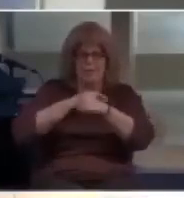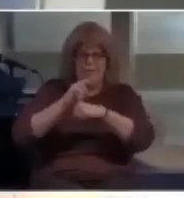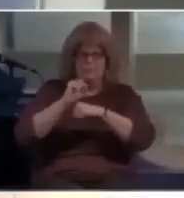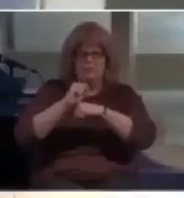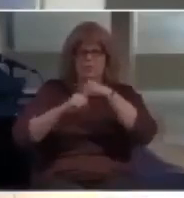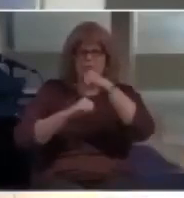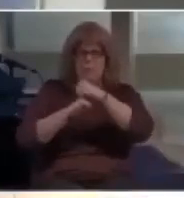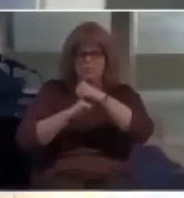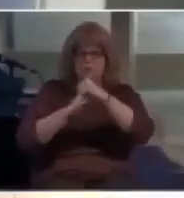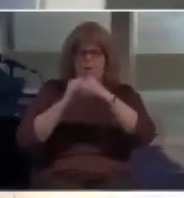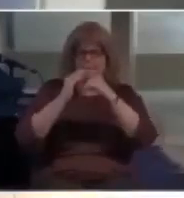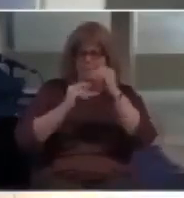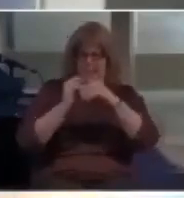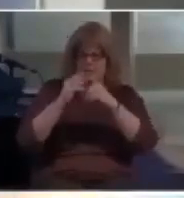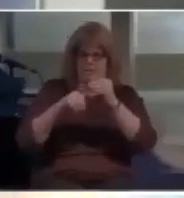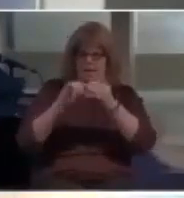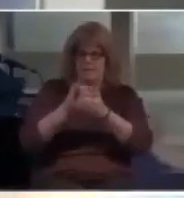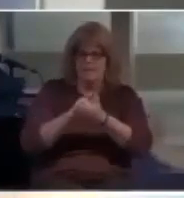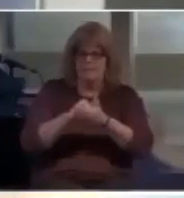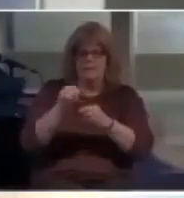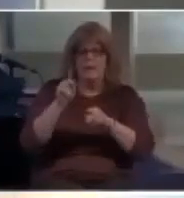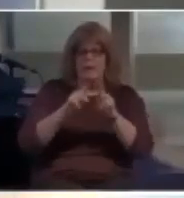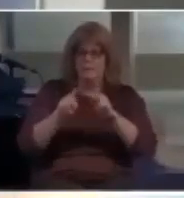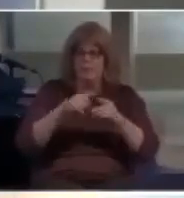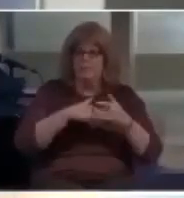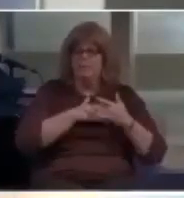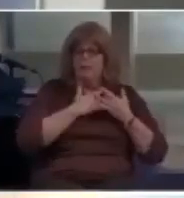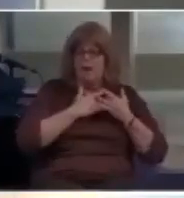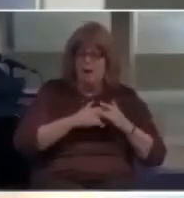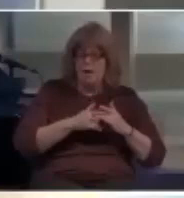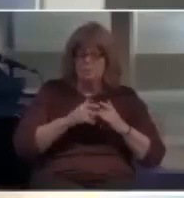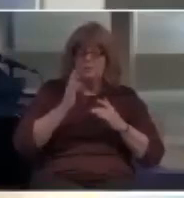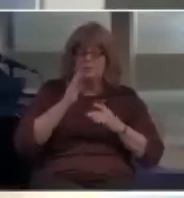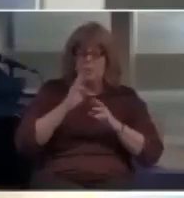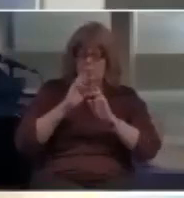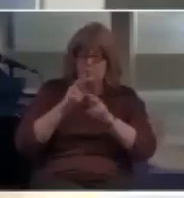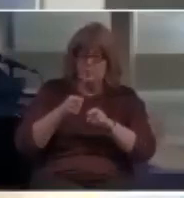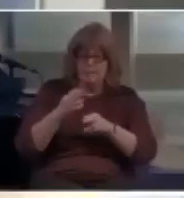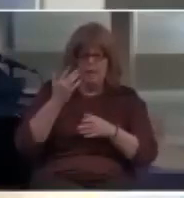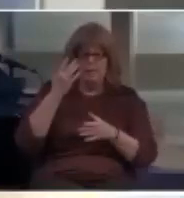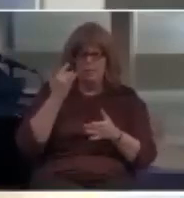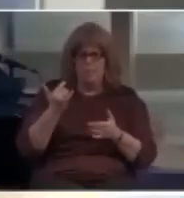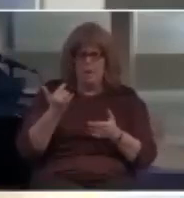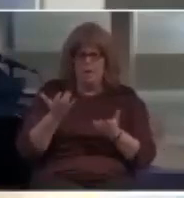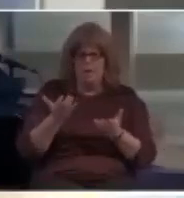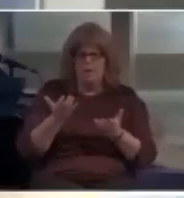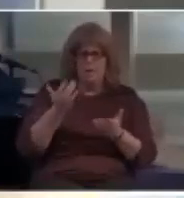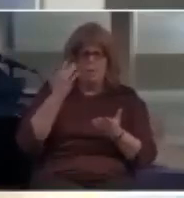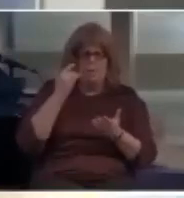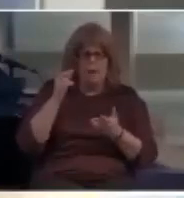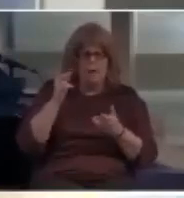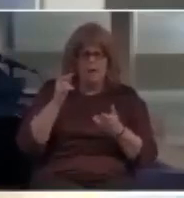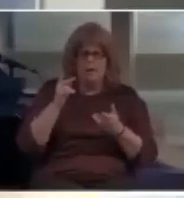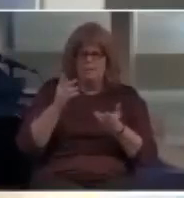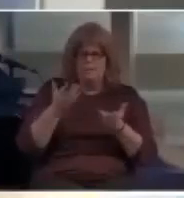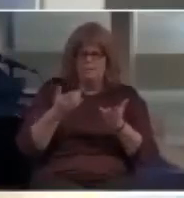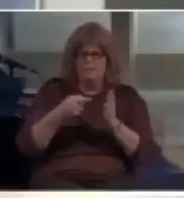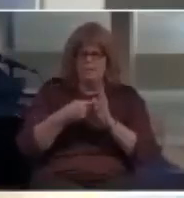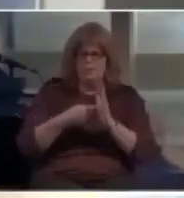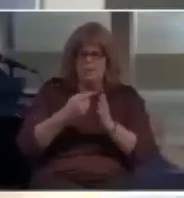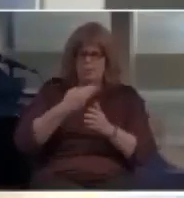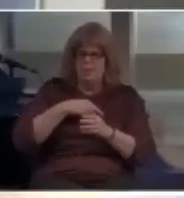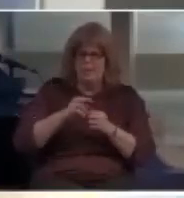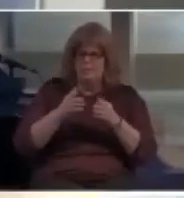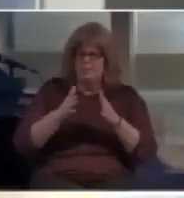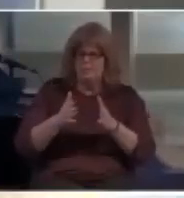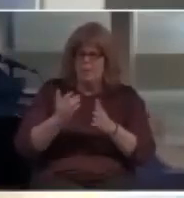structure, built around this. And people's hearts respond to this. Why? Why is it pictured in a religious